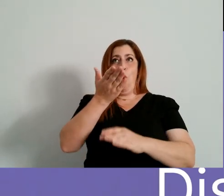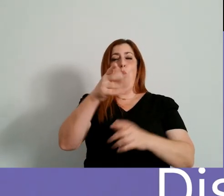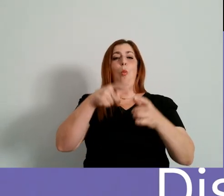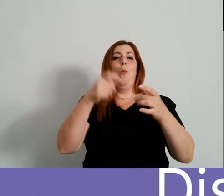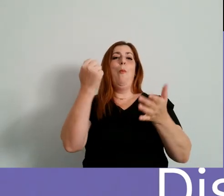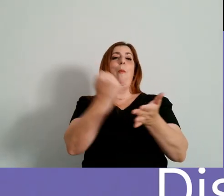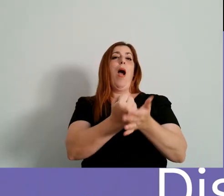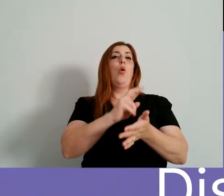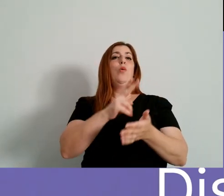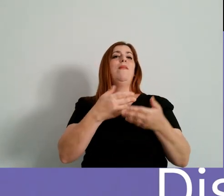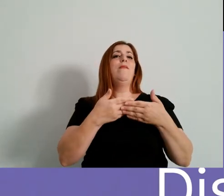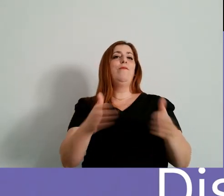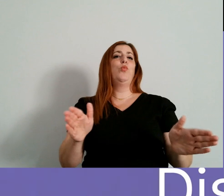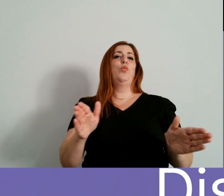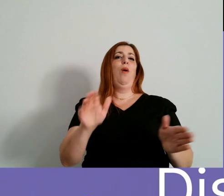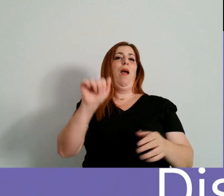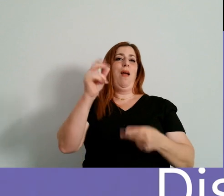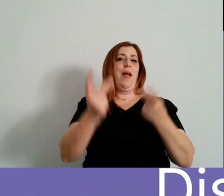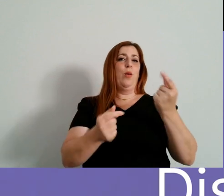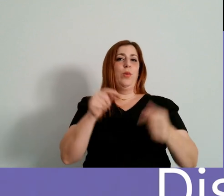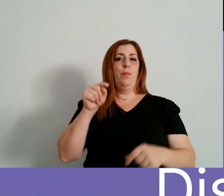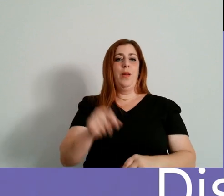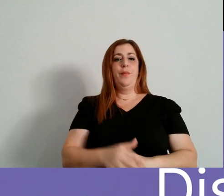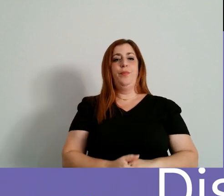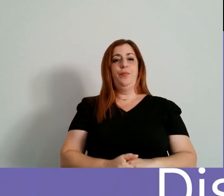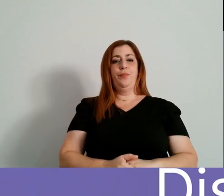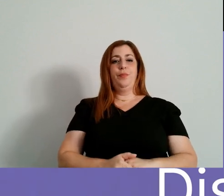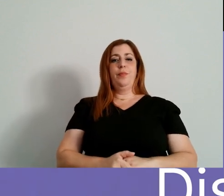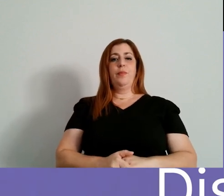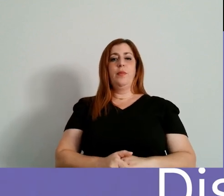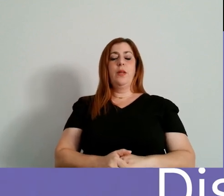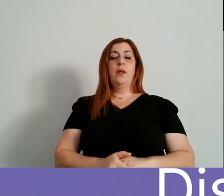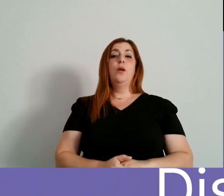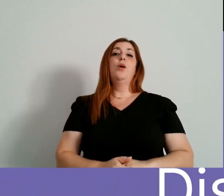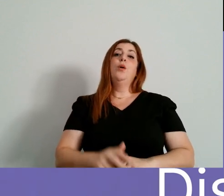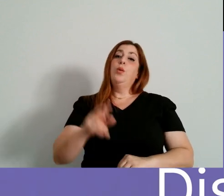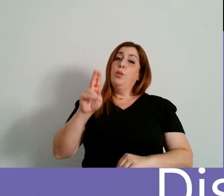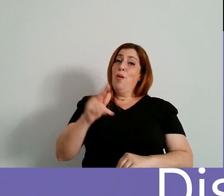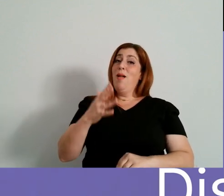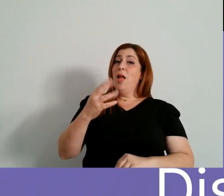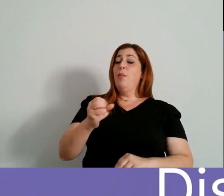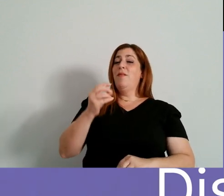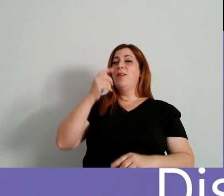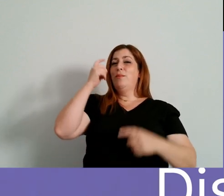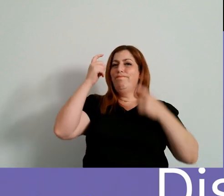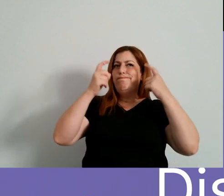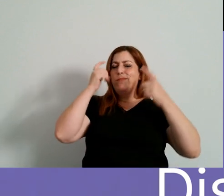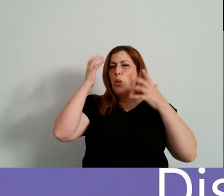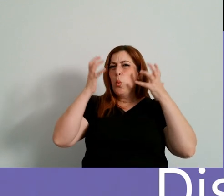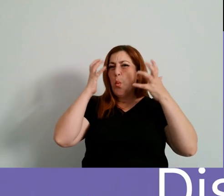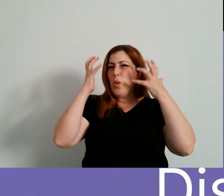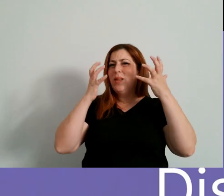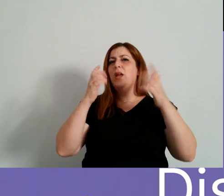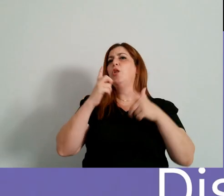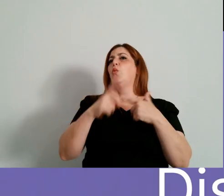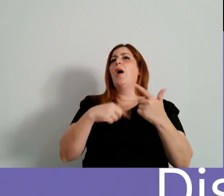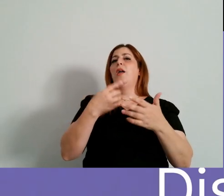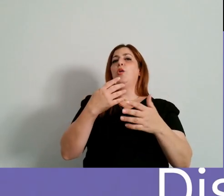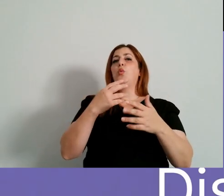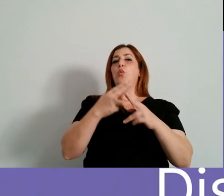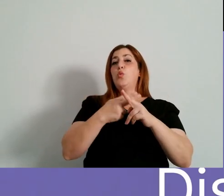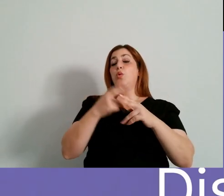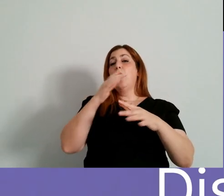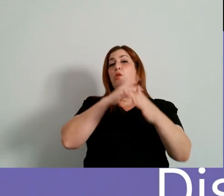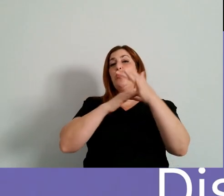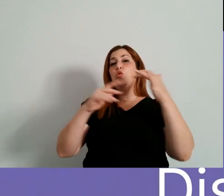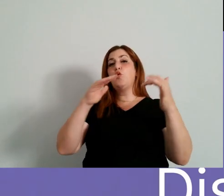bank accounts. Um, uh, yes, there is also concern with using social media in general, not only Facebook, but